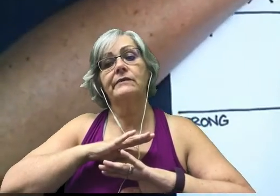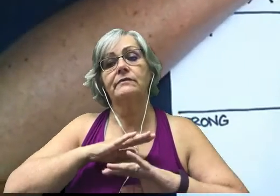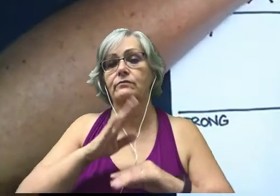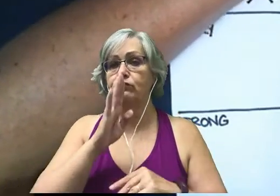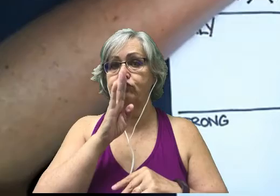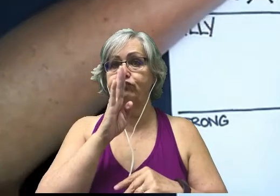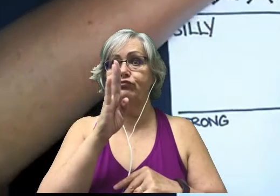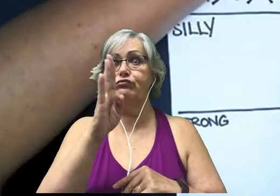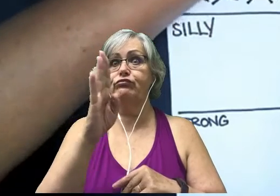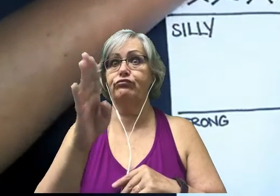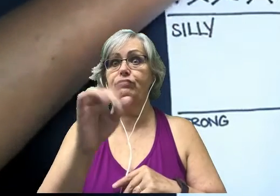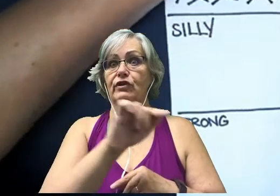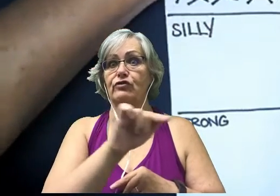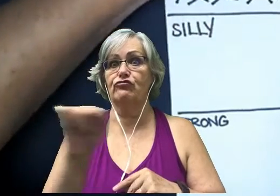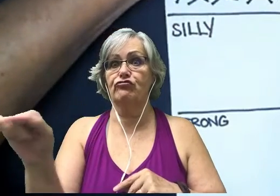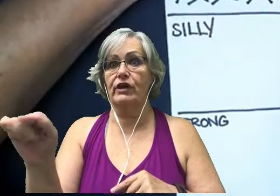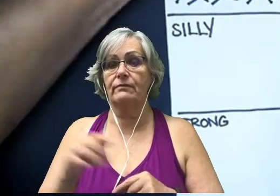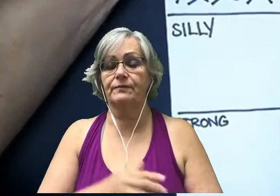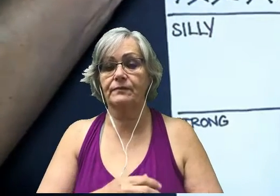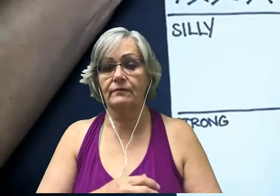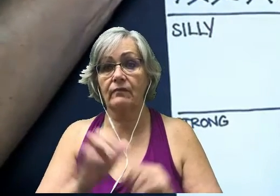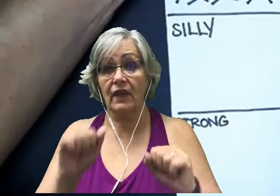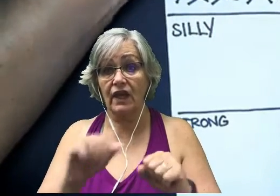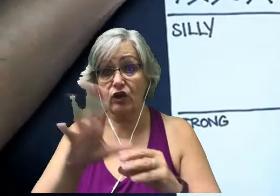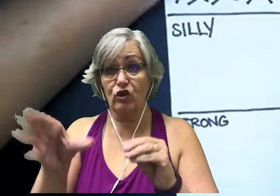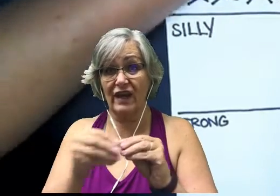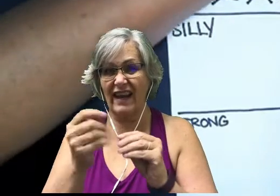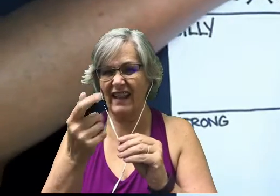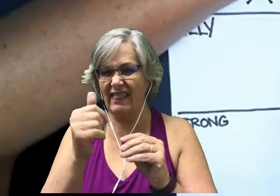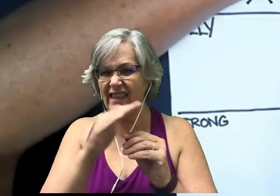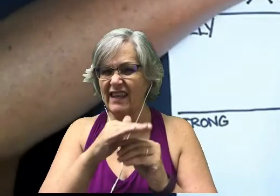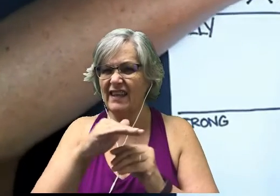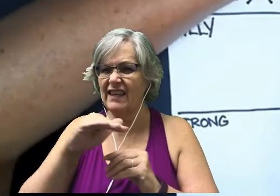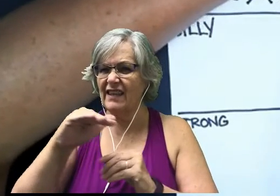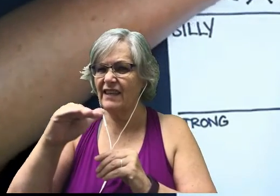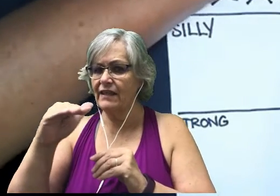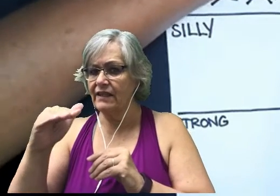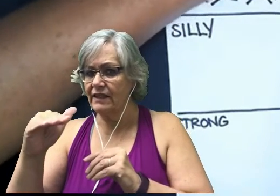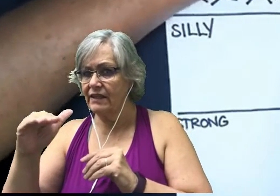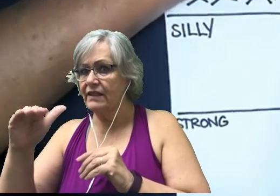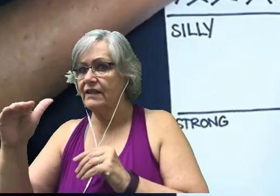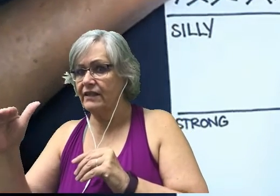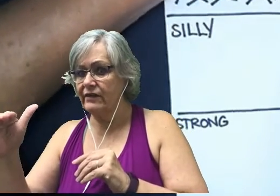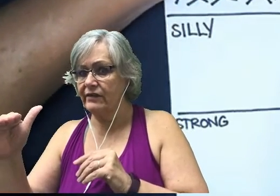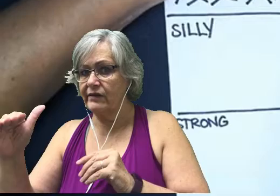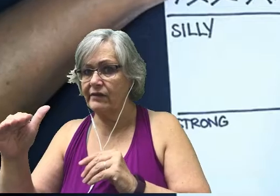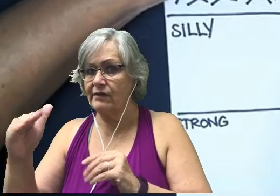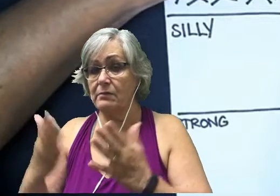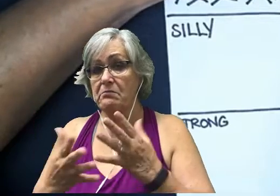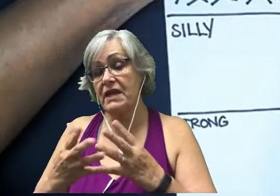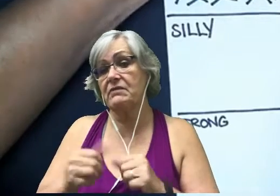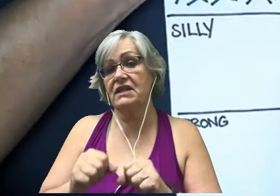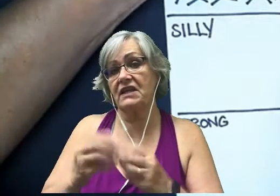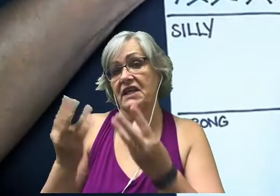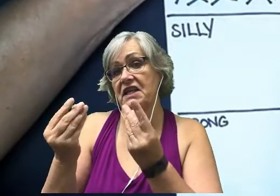the calmest line I can think of is a horizontal line. I could add a little bit of bump to it, maybe